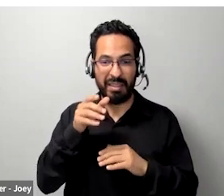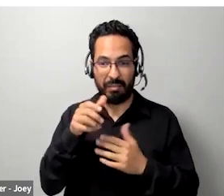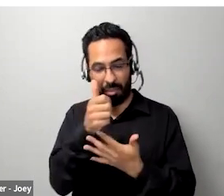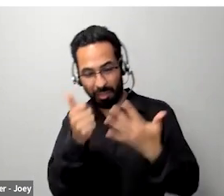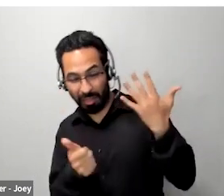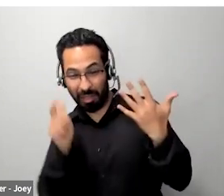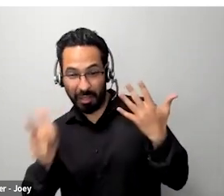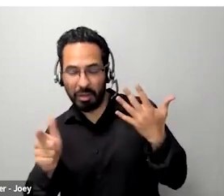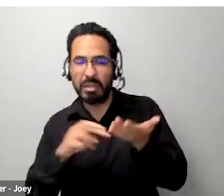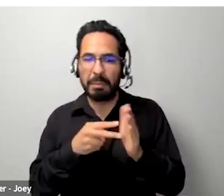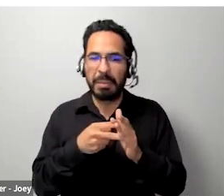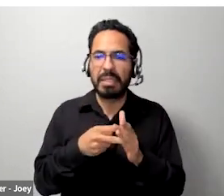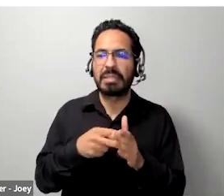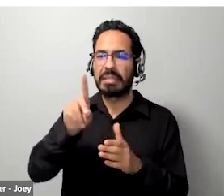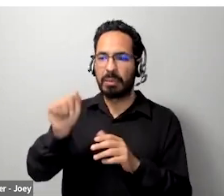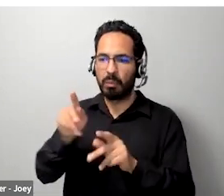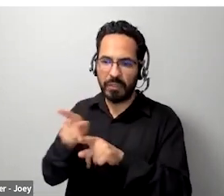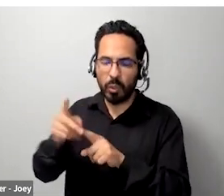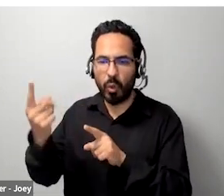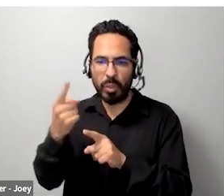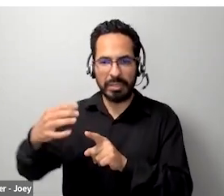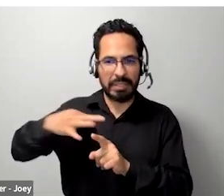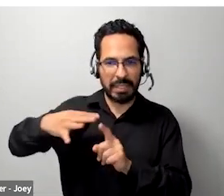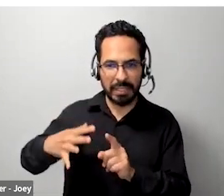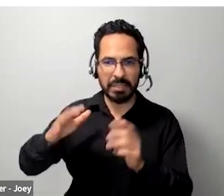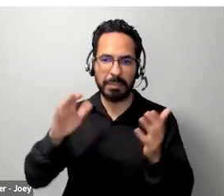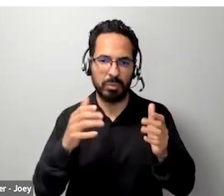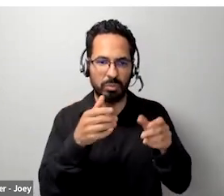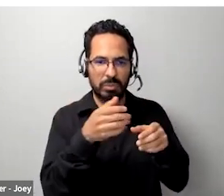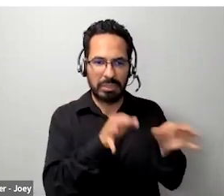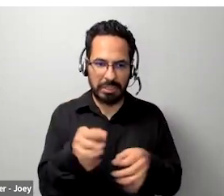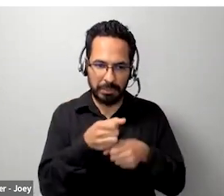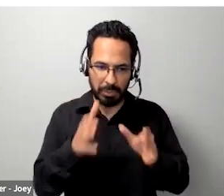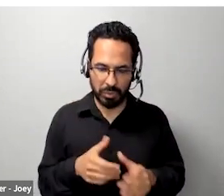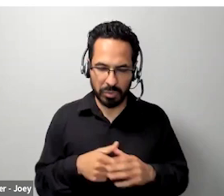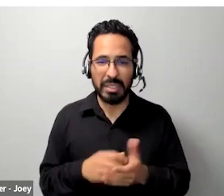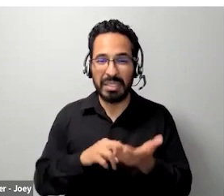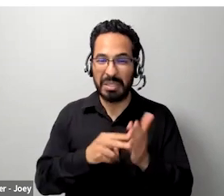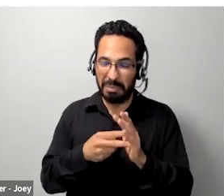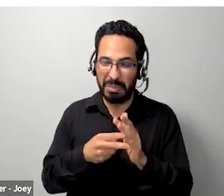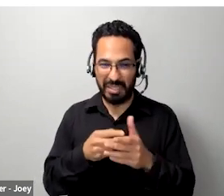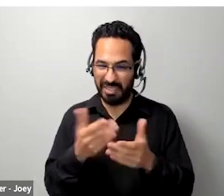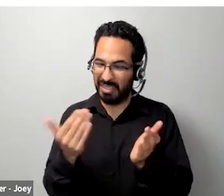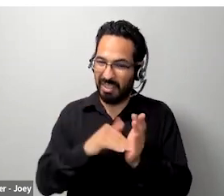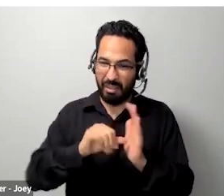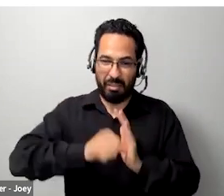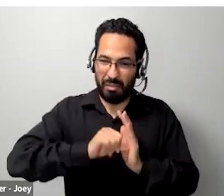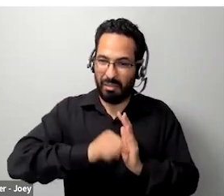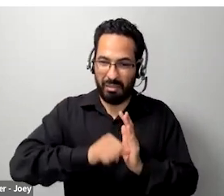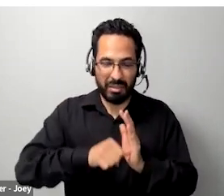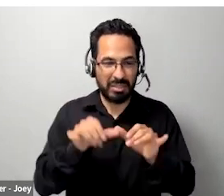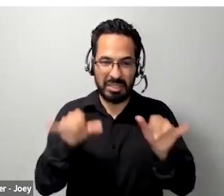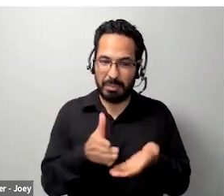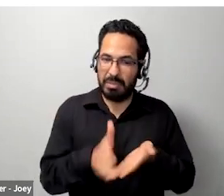assumes that disabled professionals are always candidates rather than decision makers, reinforcing systemic exclusion.